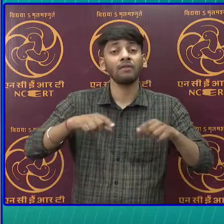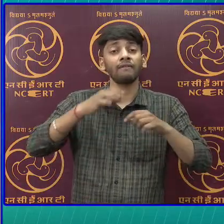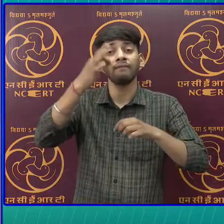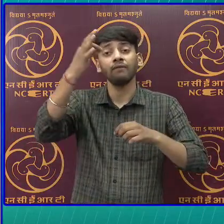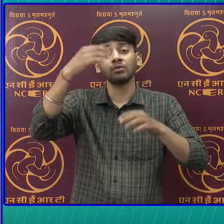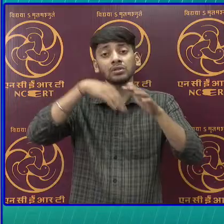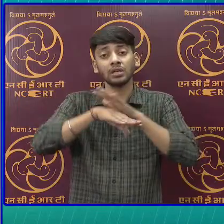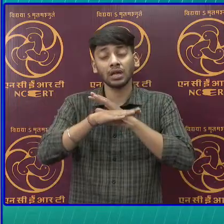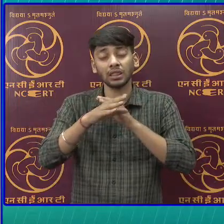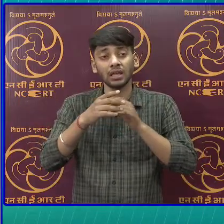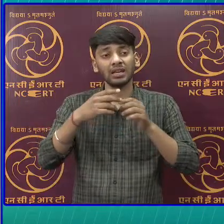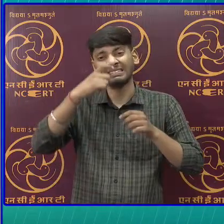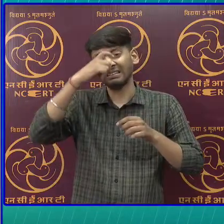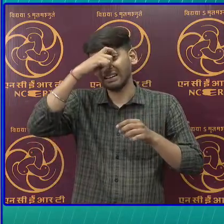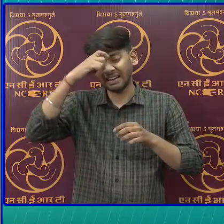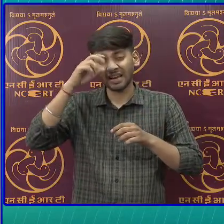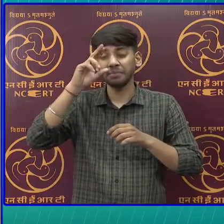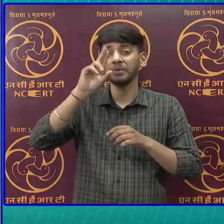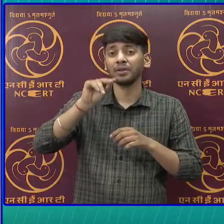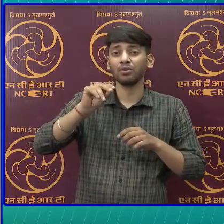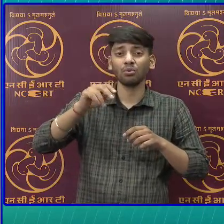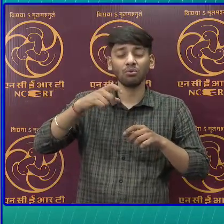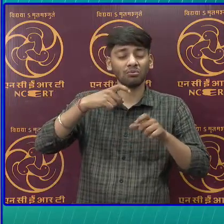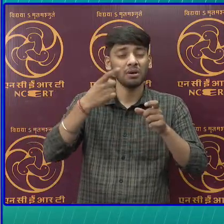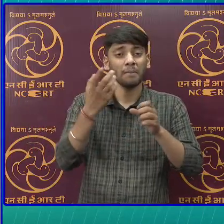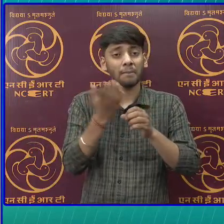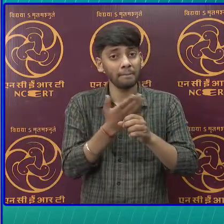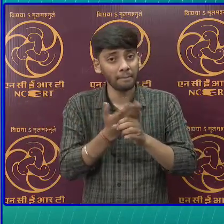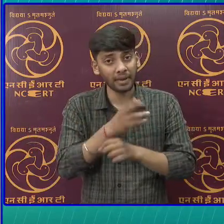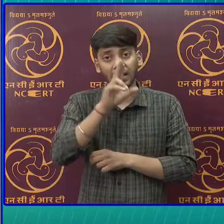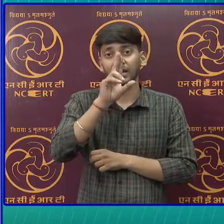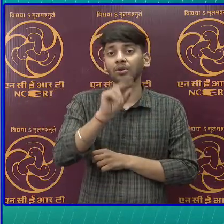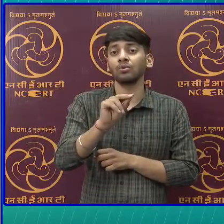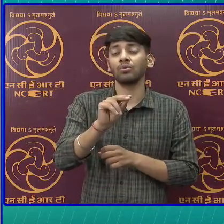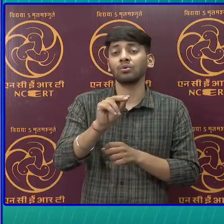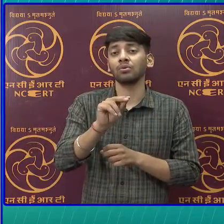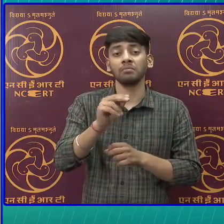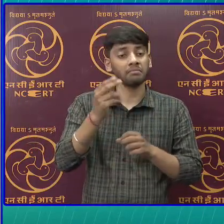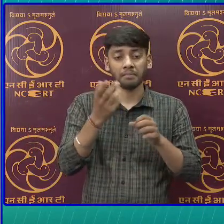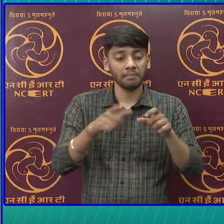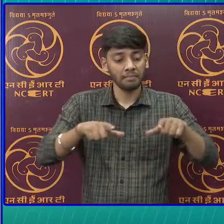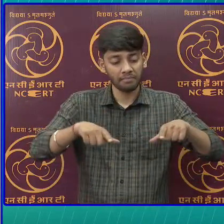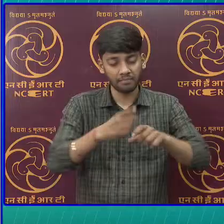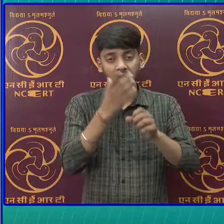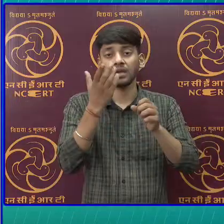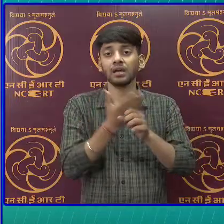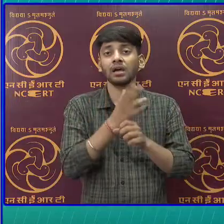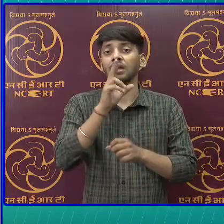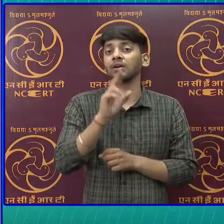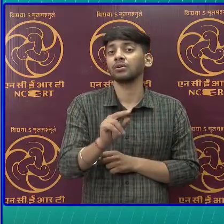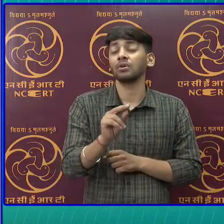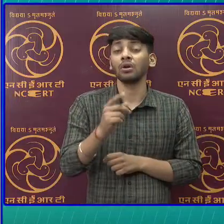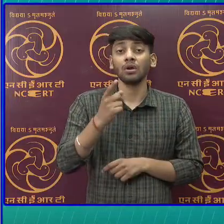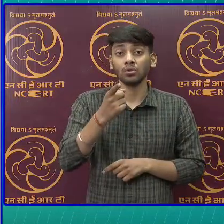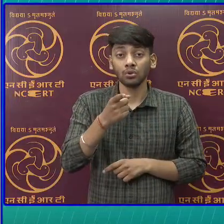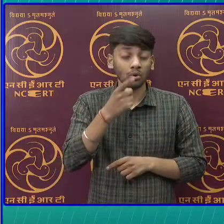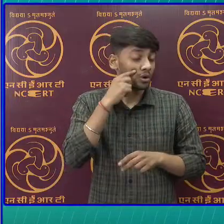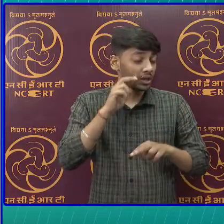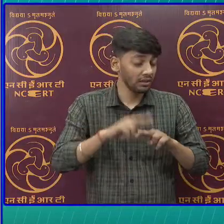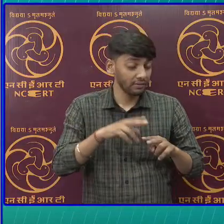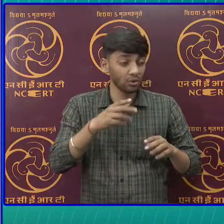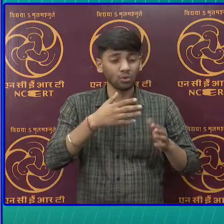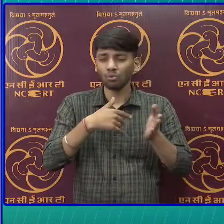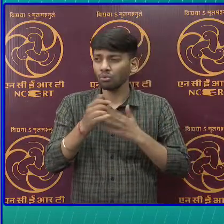have to save trees. So humans must think twice, thrice before cutting